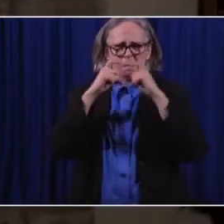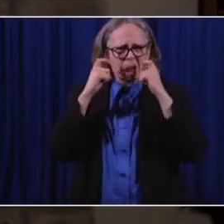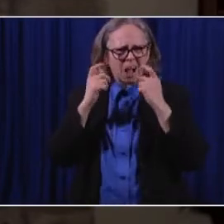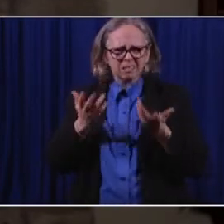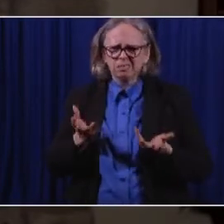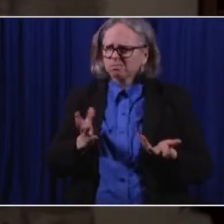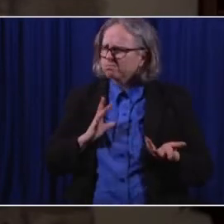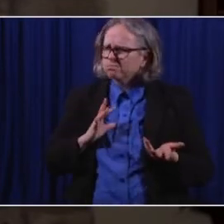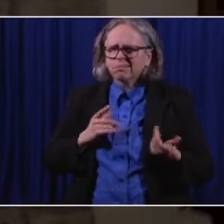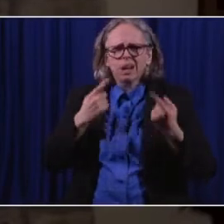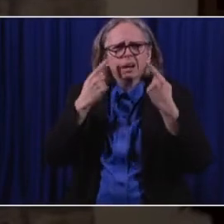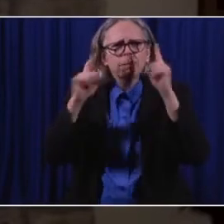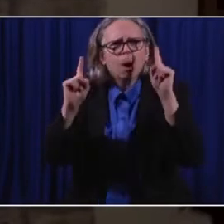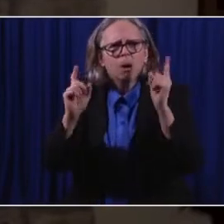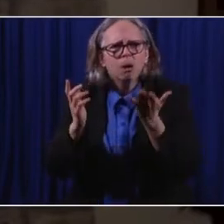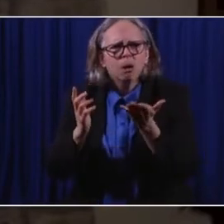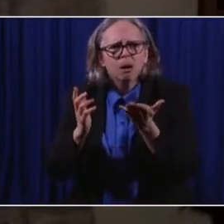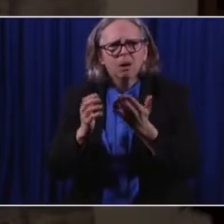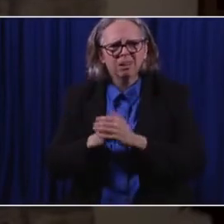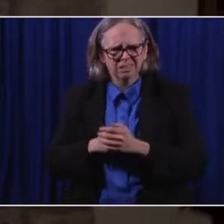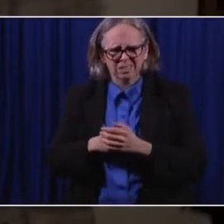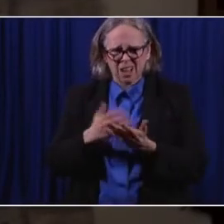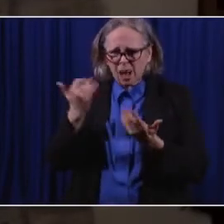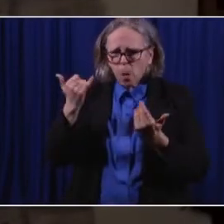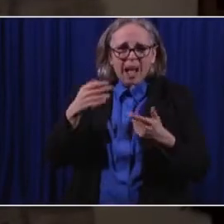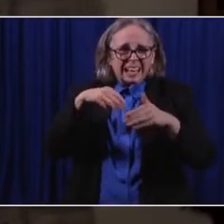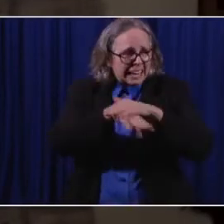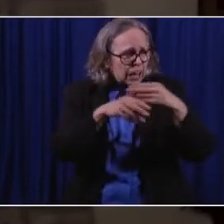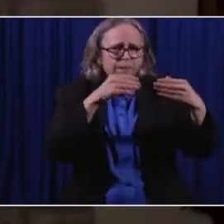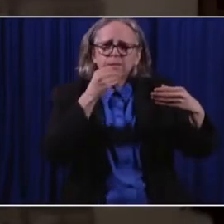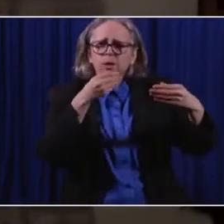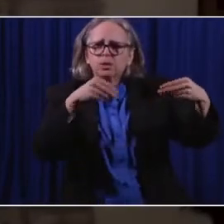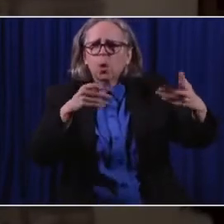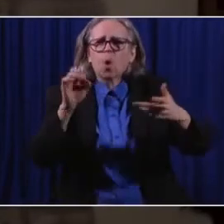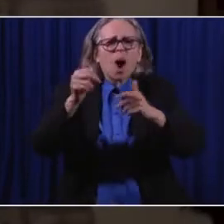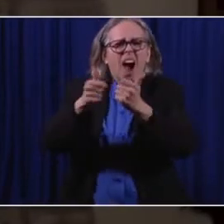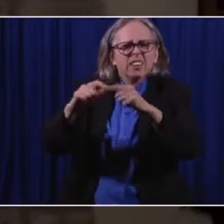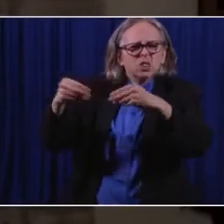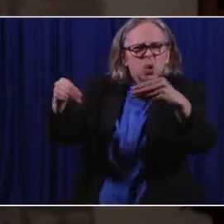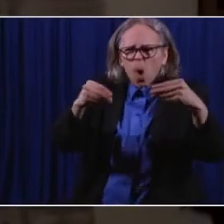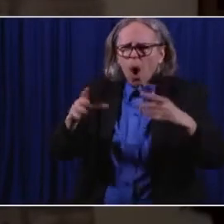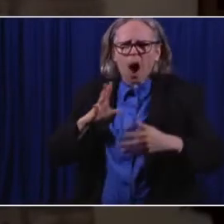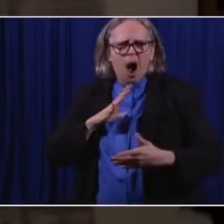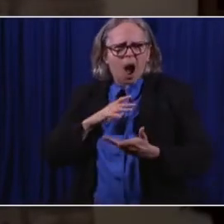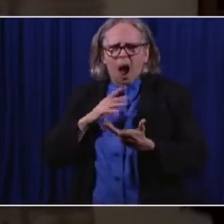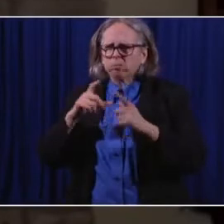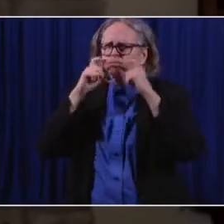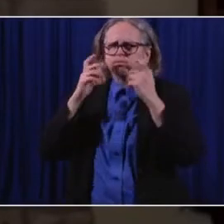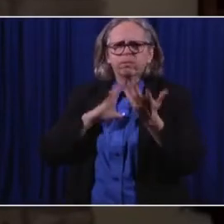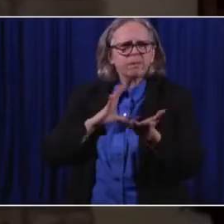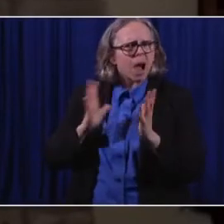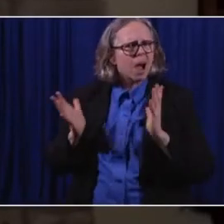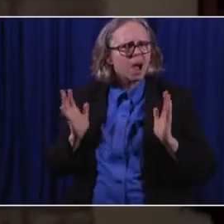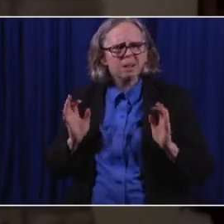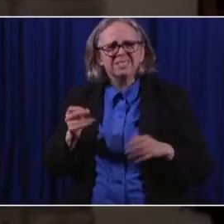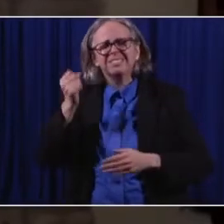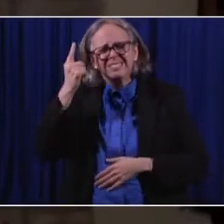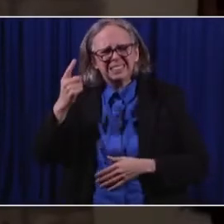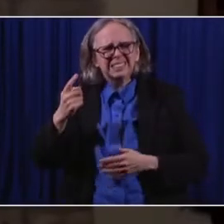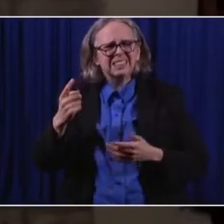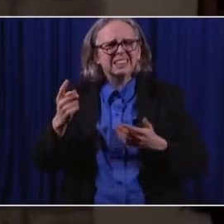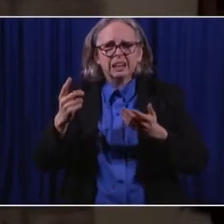as far as retail is concerned. You know, we are, I get numbers every few days.